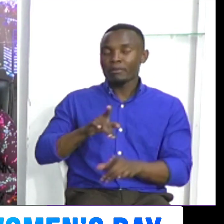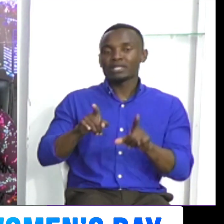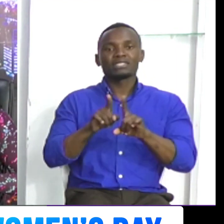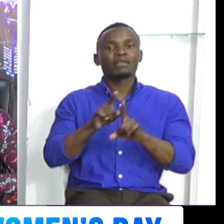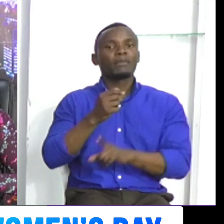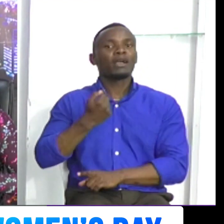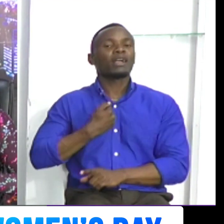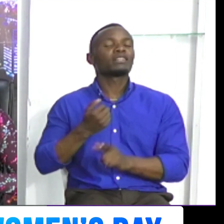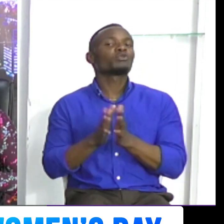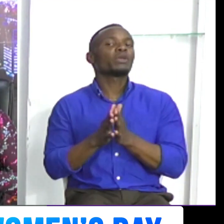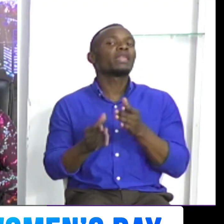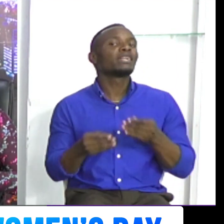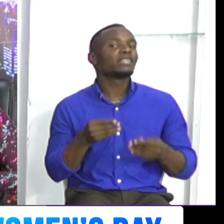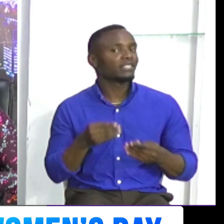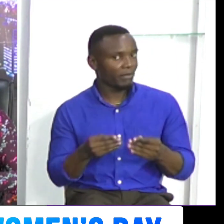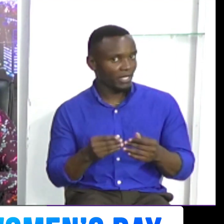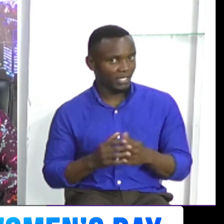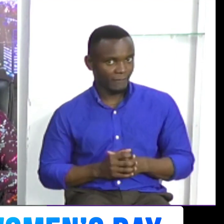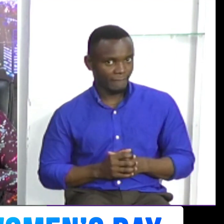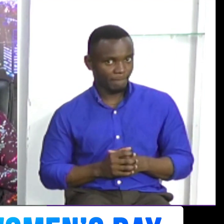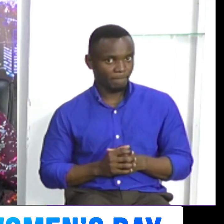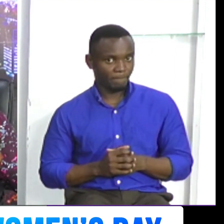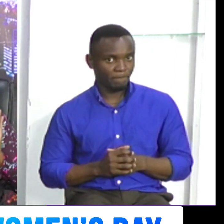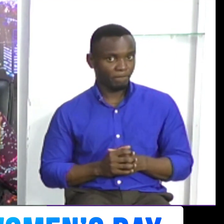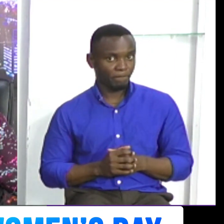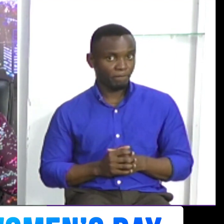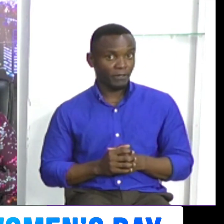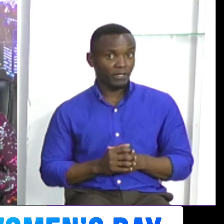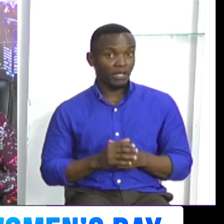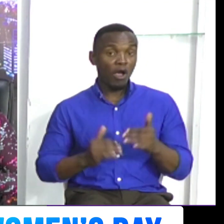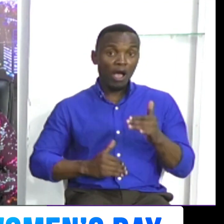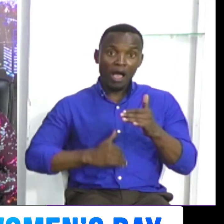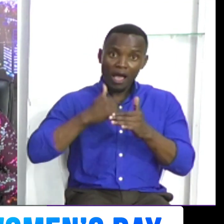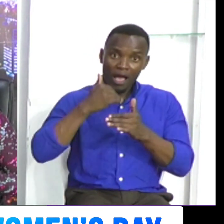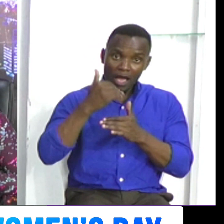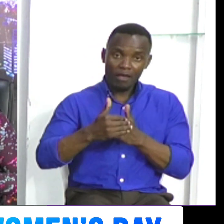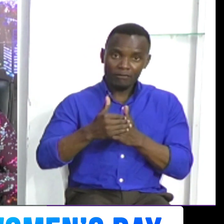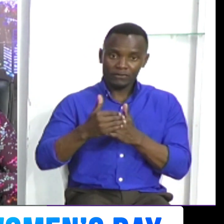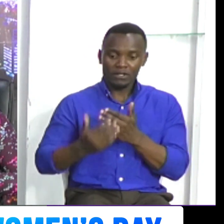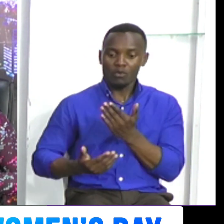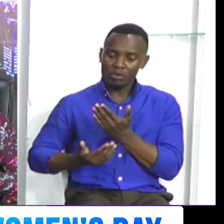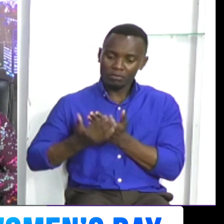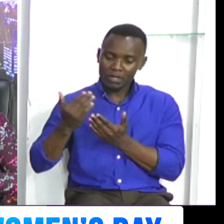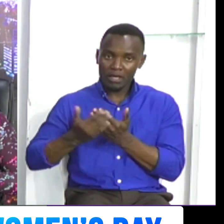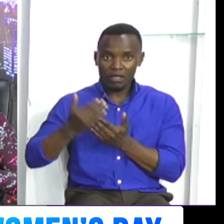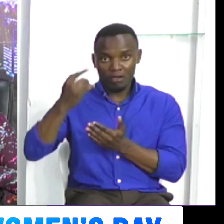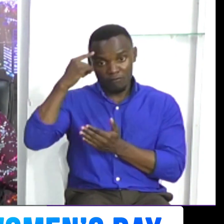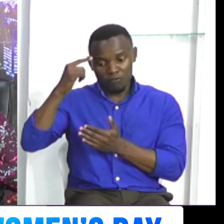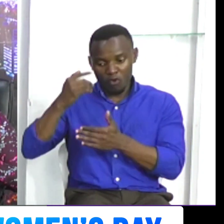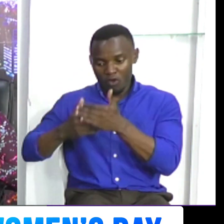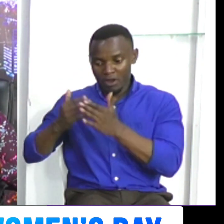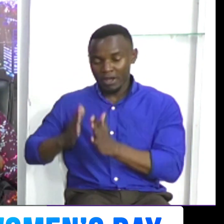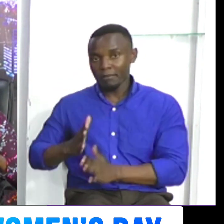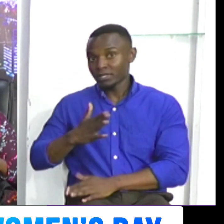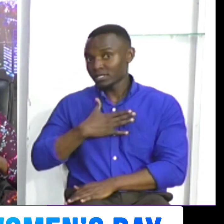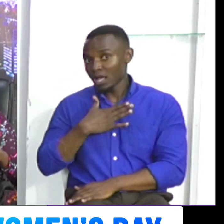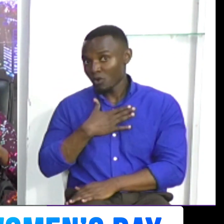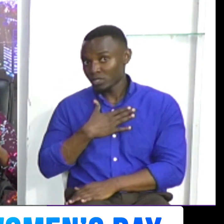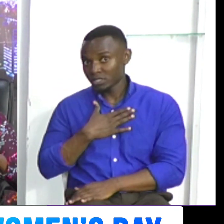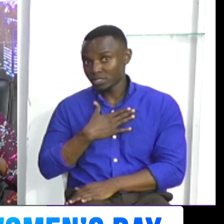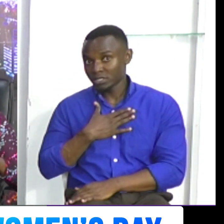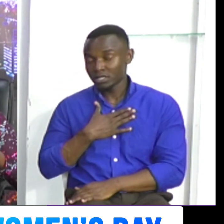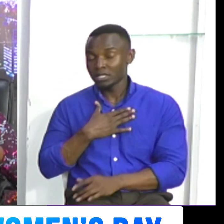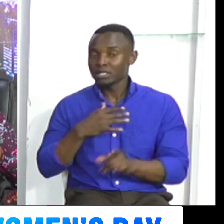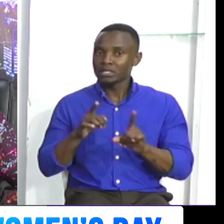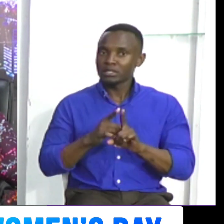disability. So once we accommodate our neighbors, we accommodate that she's coming with